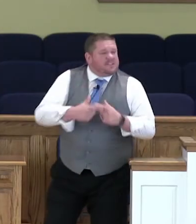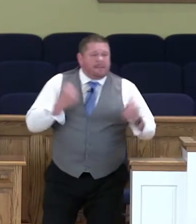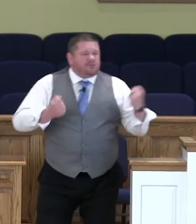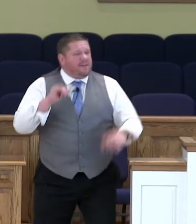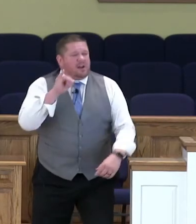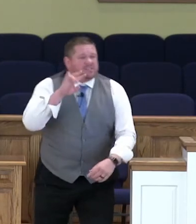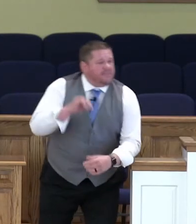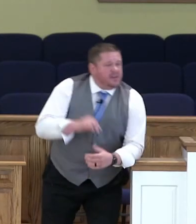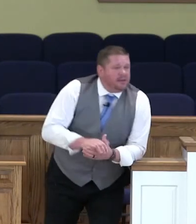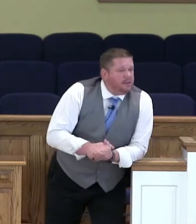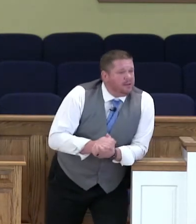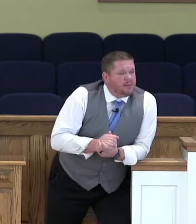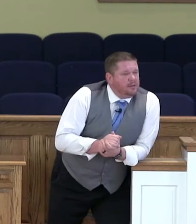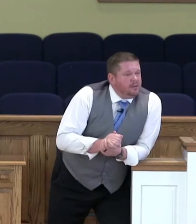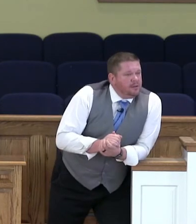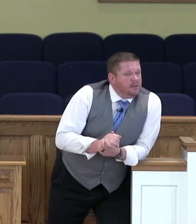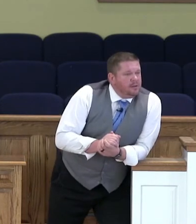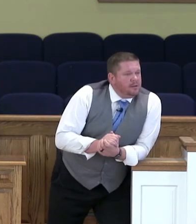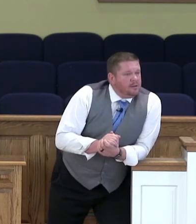sin every time I drive on I-70. Yeah.